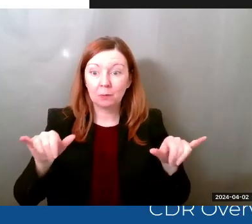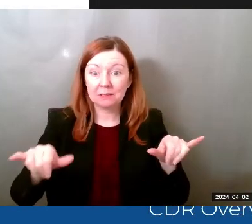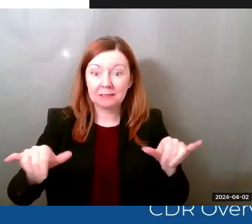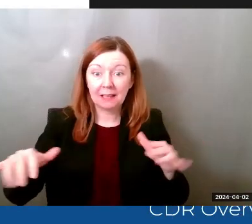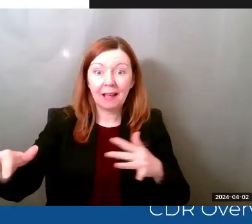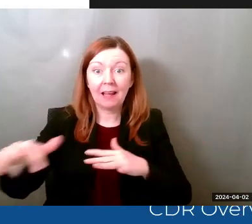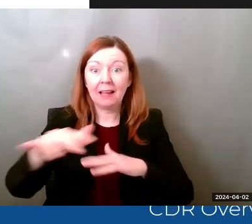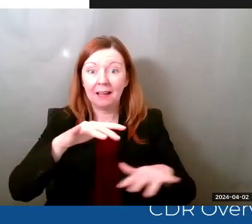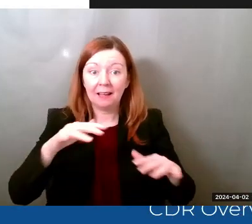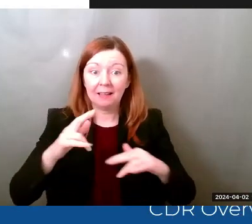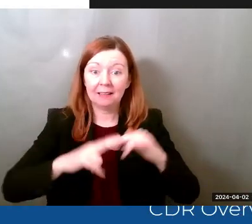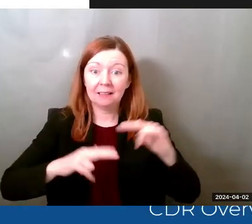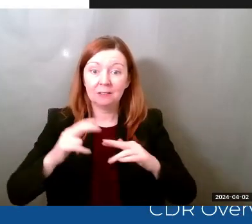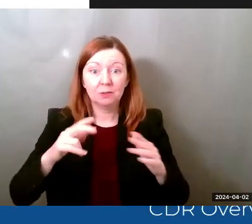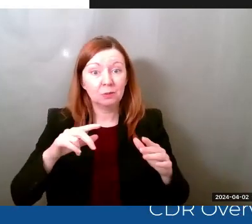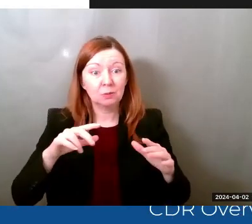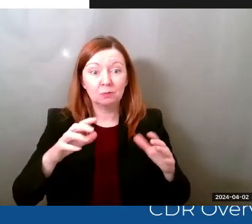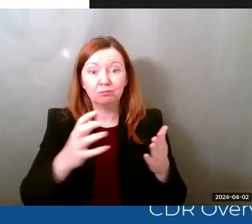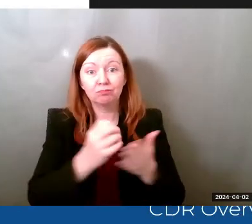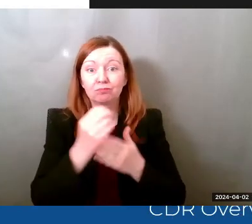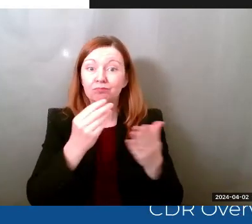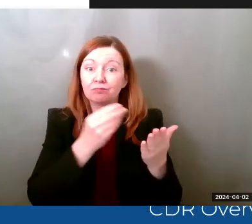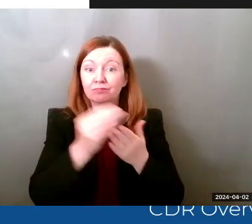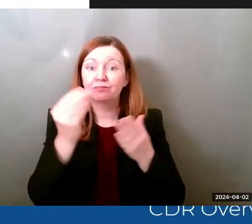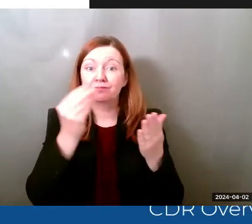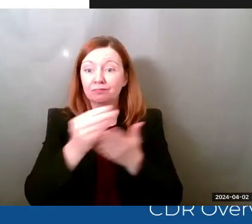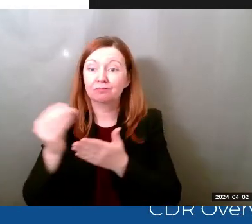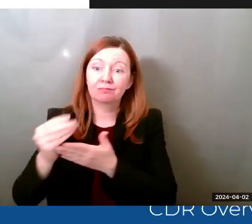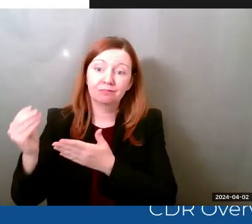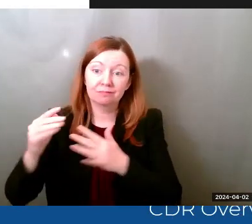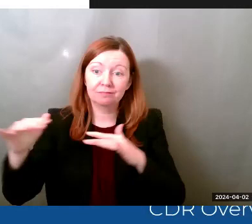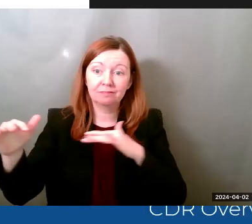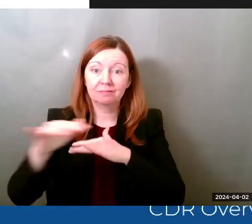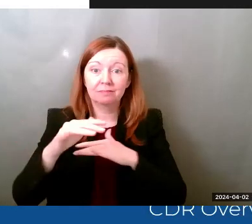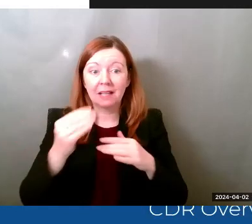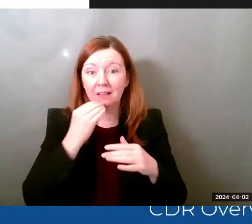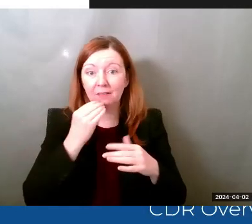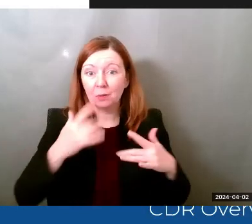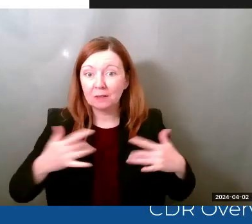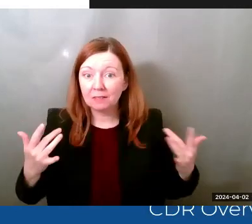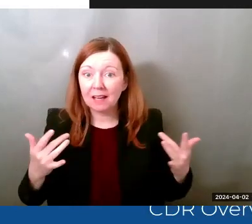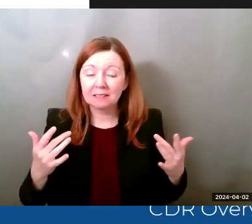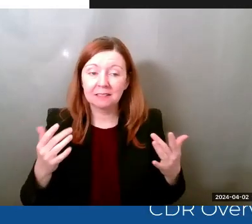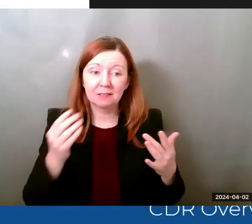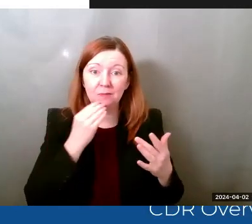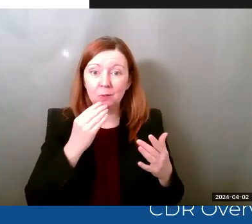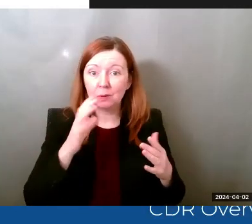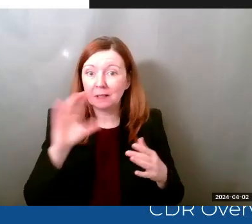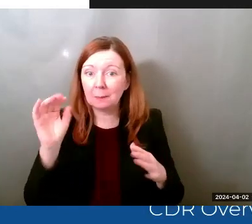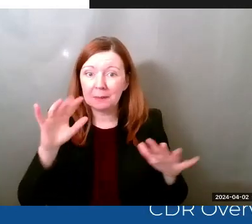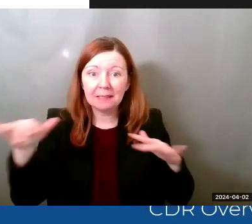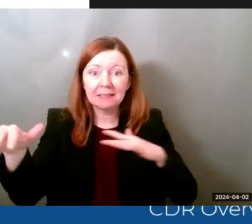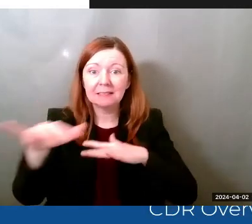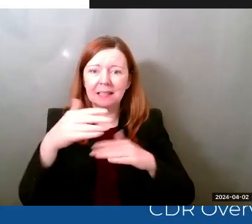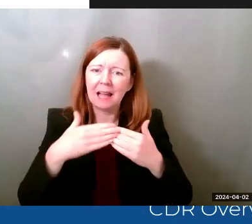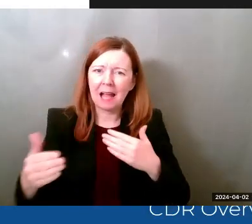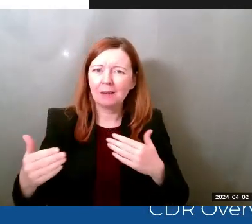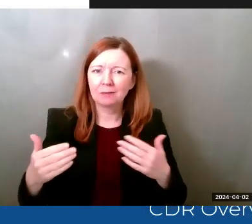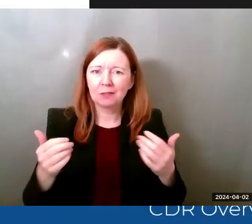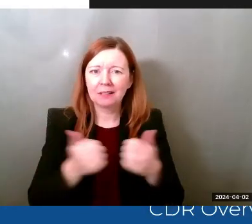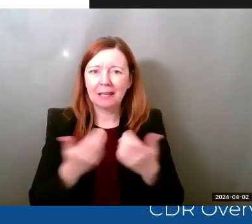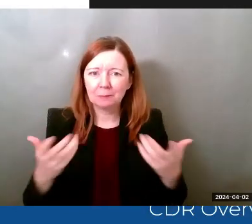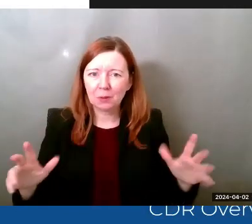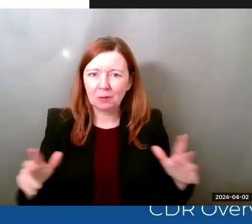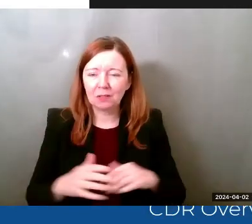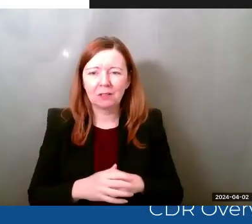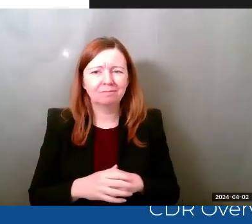the building to partake of these retail and food companies after the events.